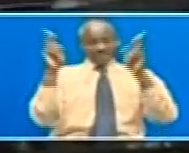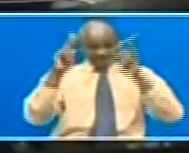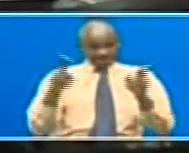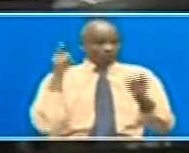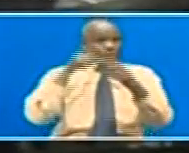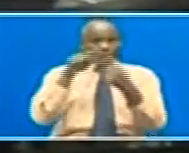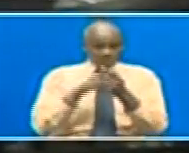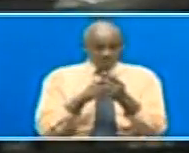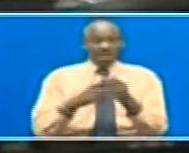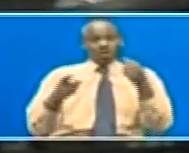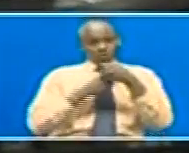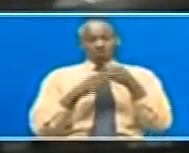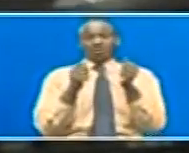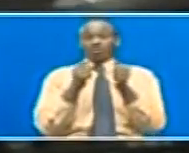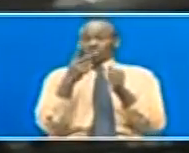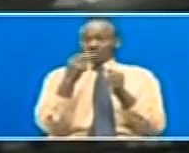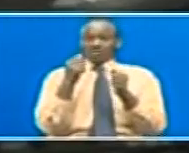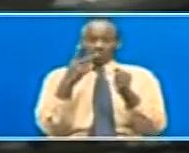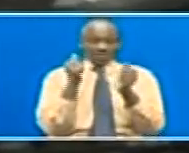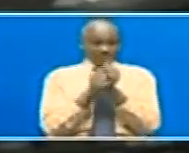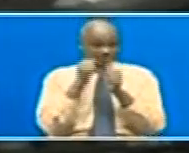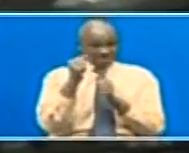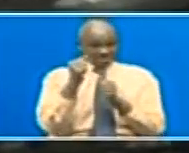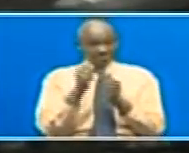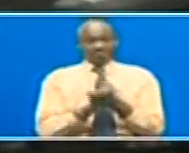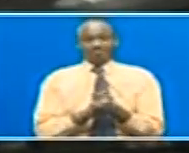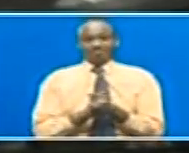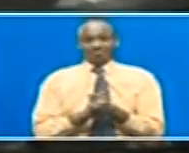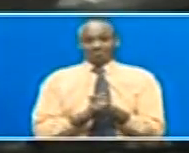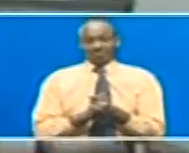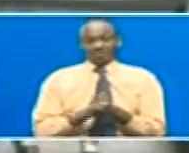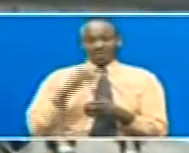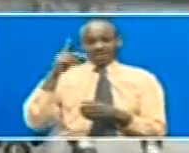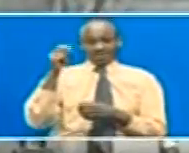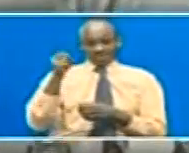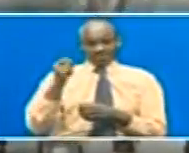target of June 17, 2015. Samugina, KTN.